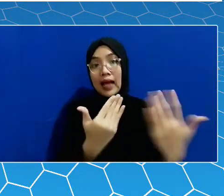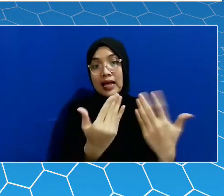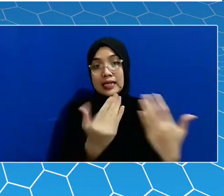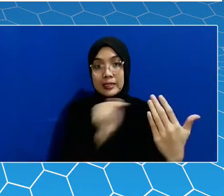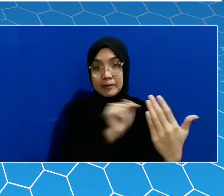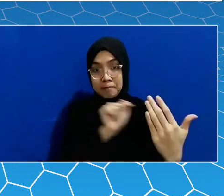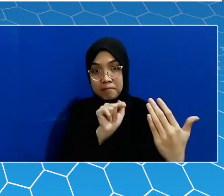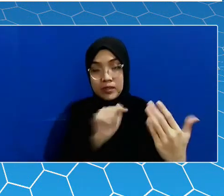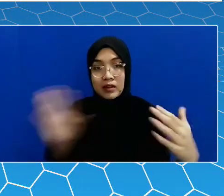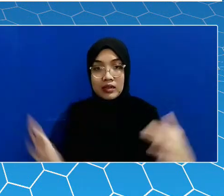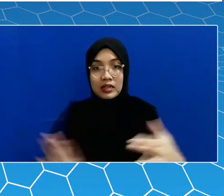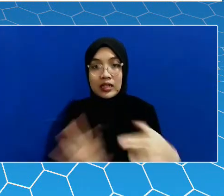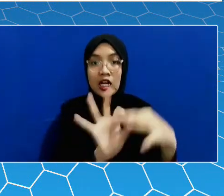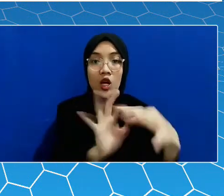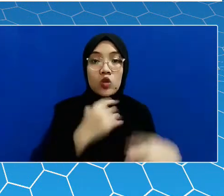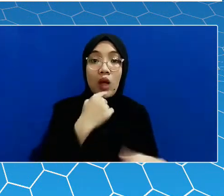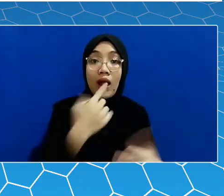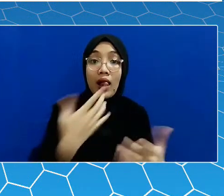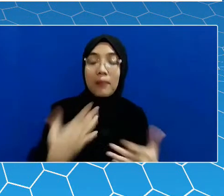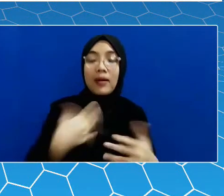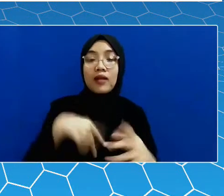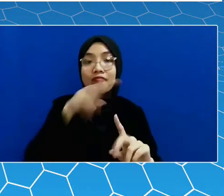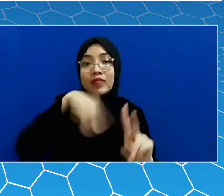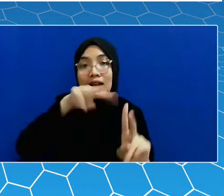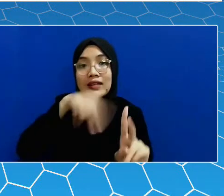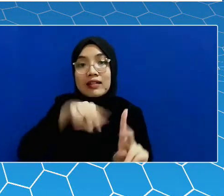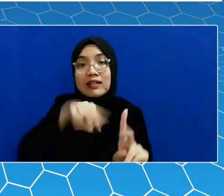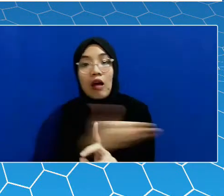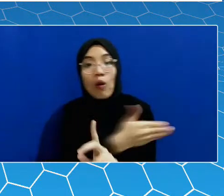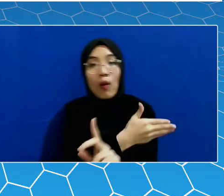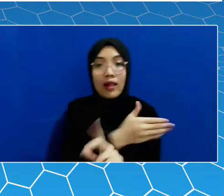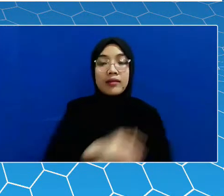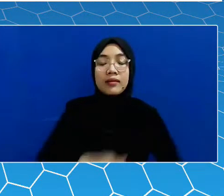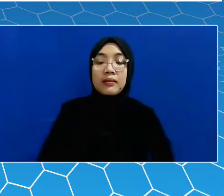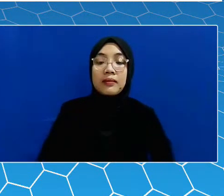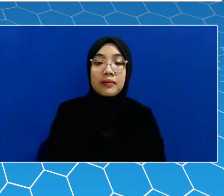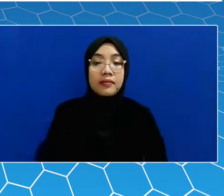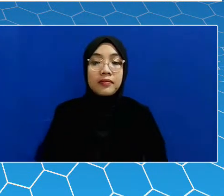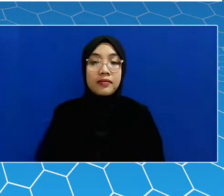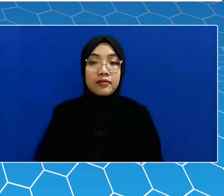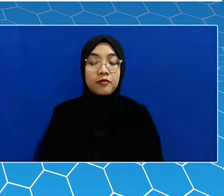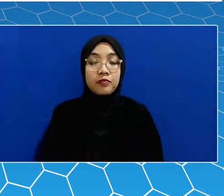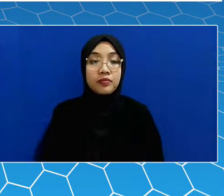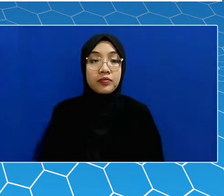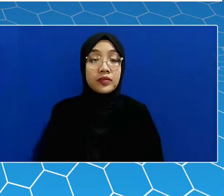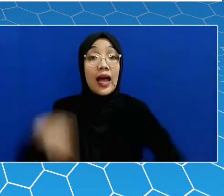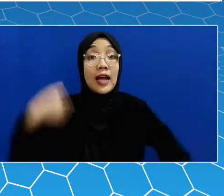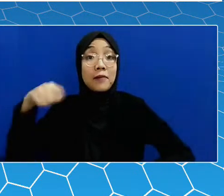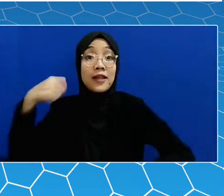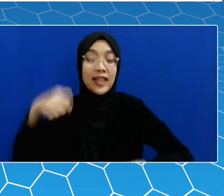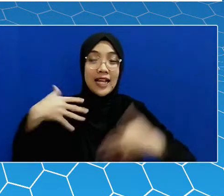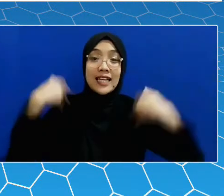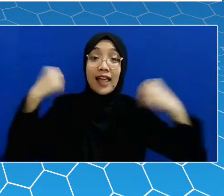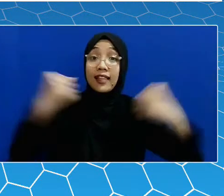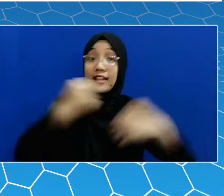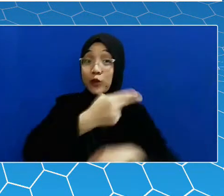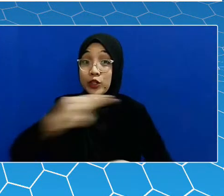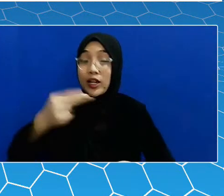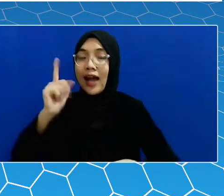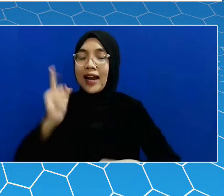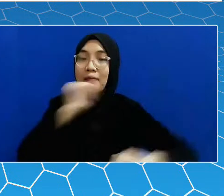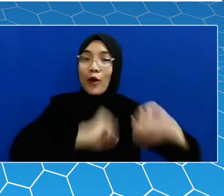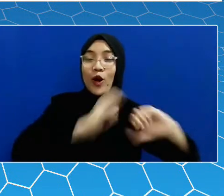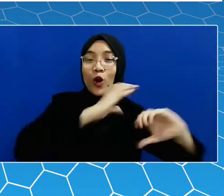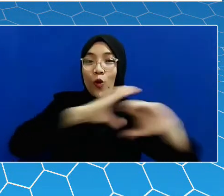the detection. Slide. The Ministry of Health also do the social media communication, such